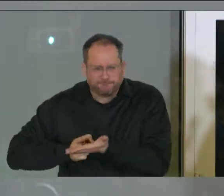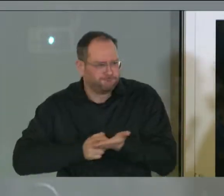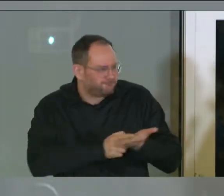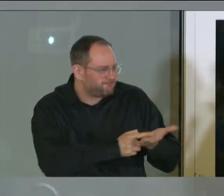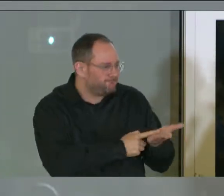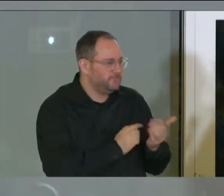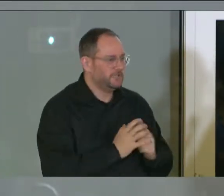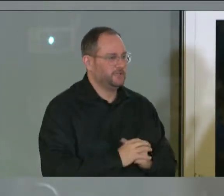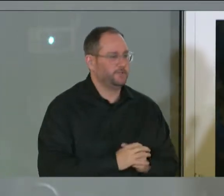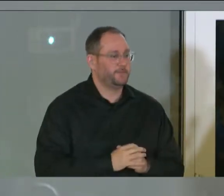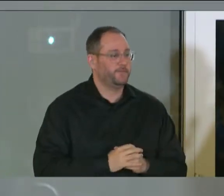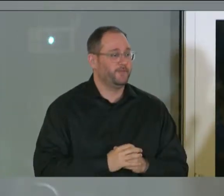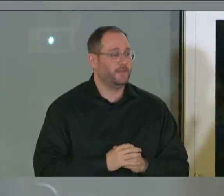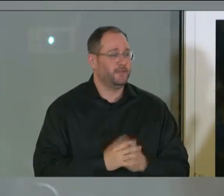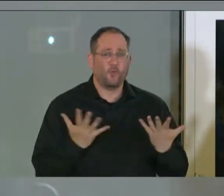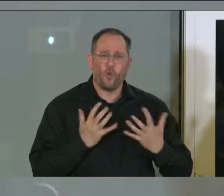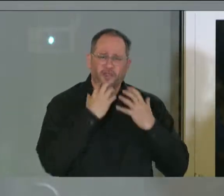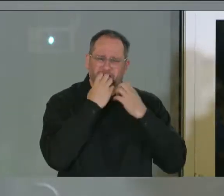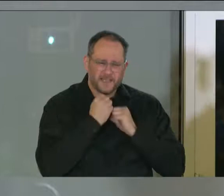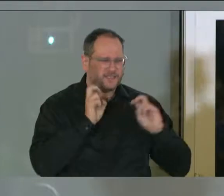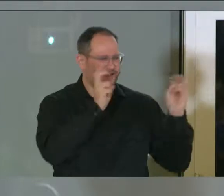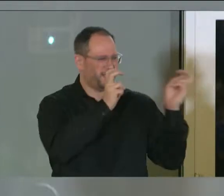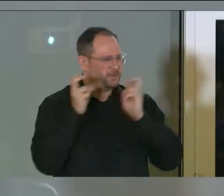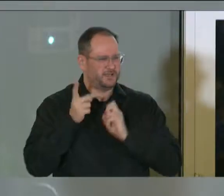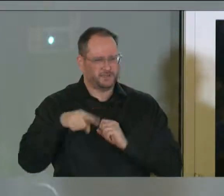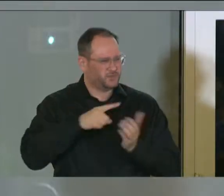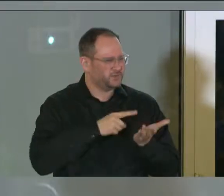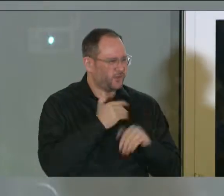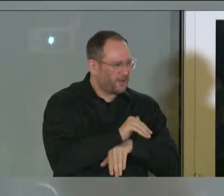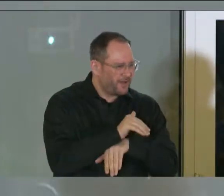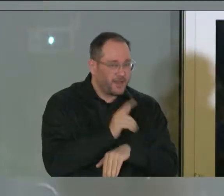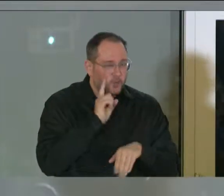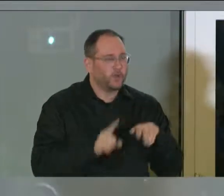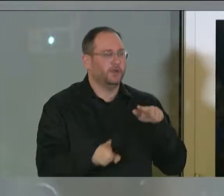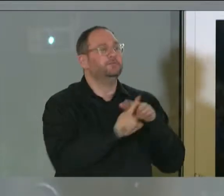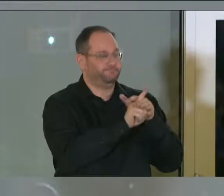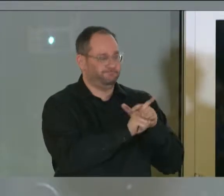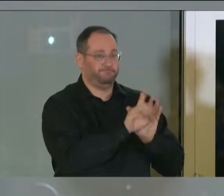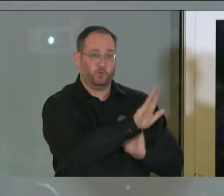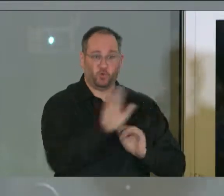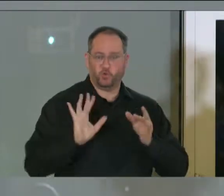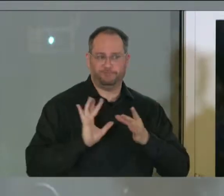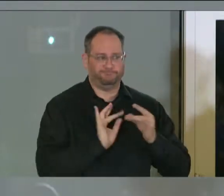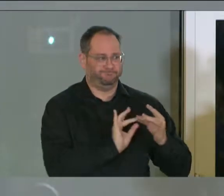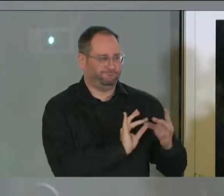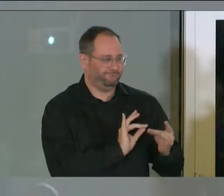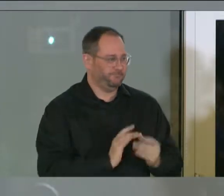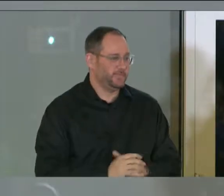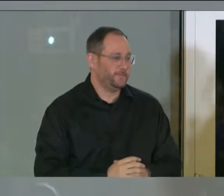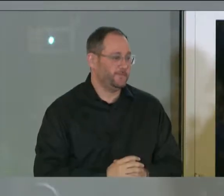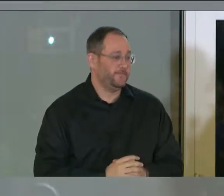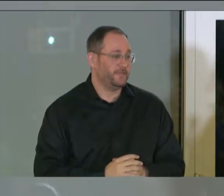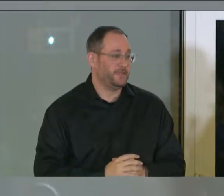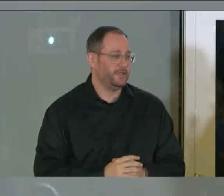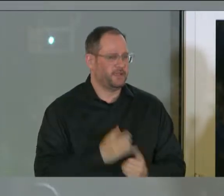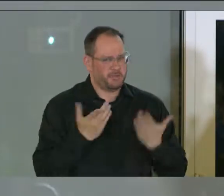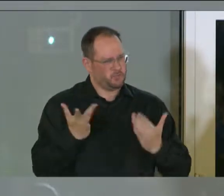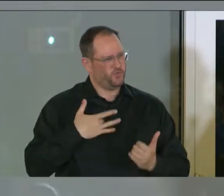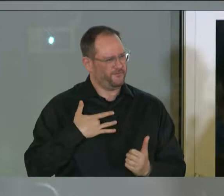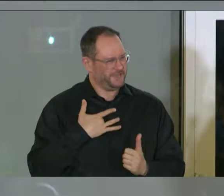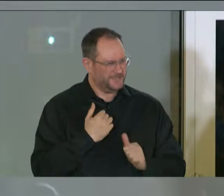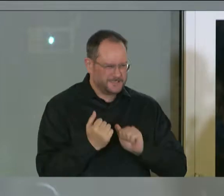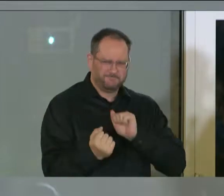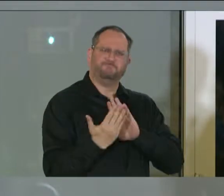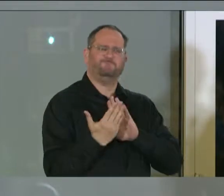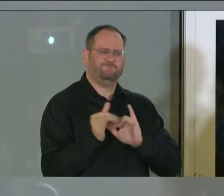going to tell you about the things that matter to them as well. And you may even be confronted with some of the trade-offs that